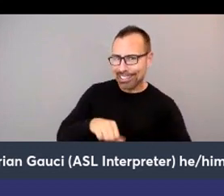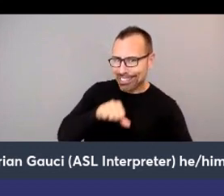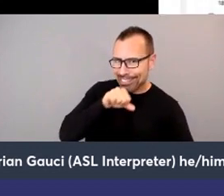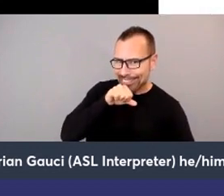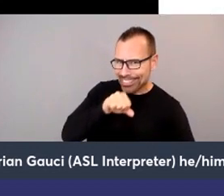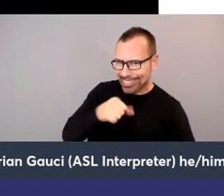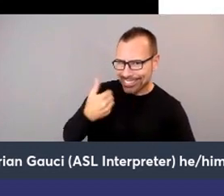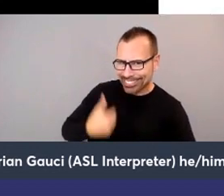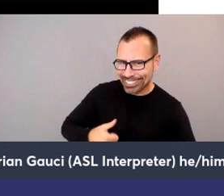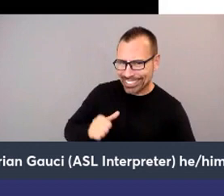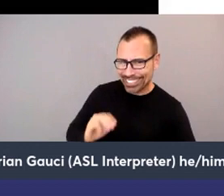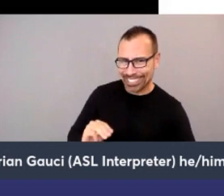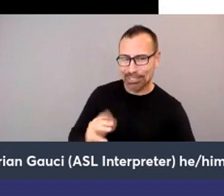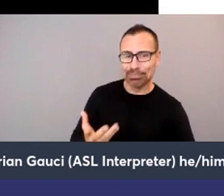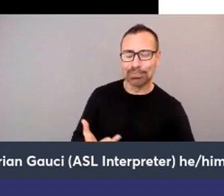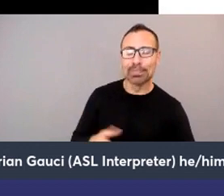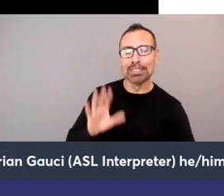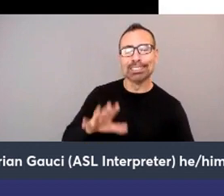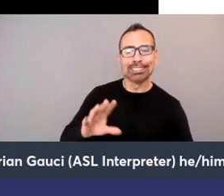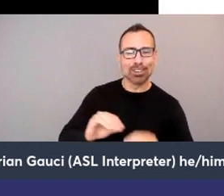you know, obviously